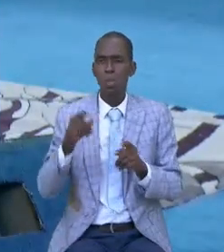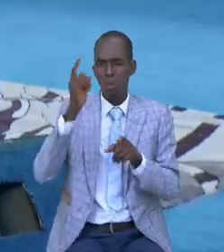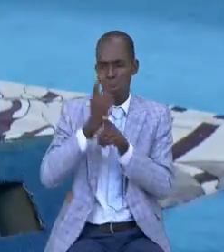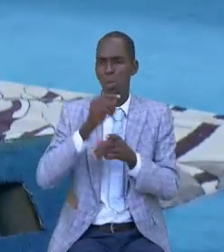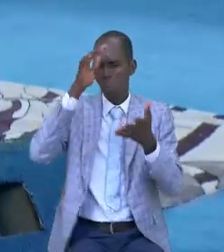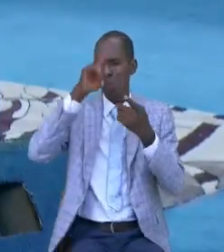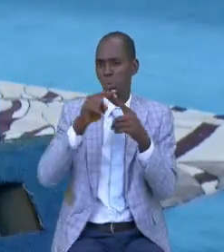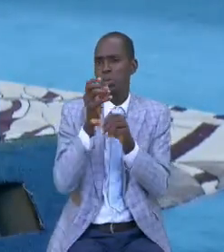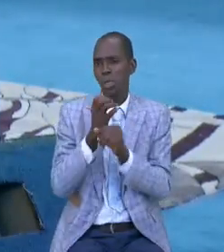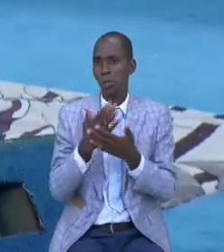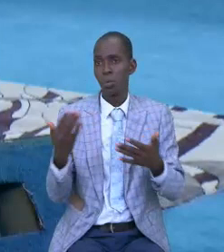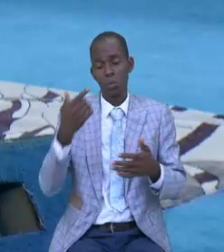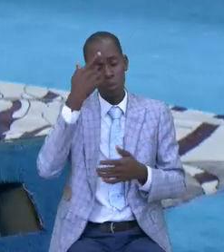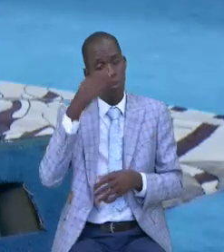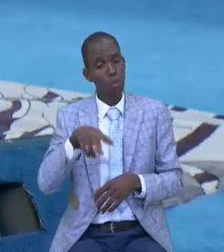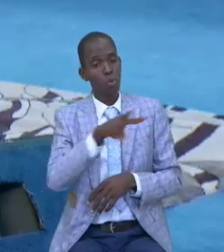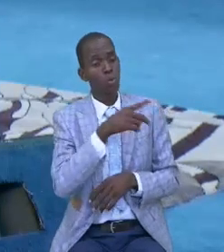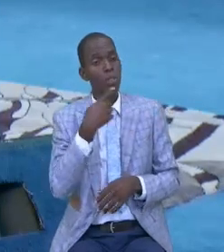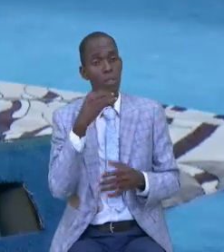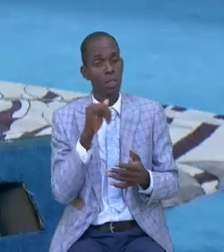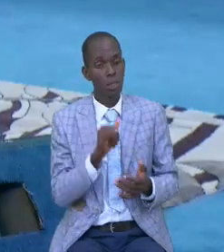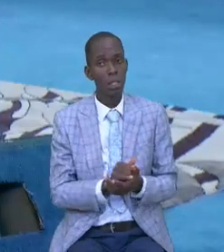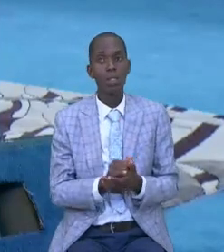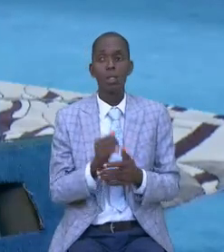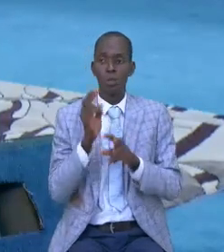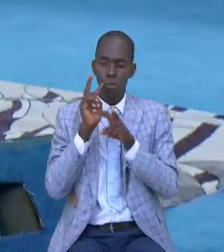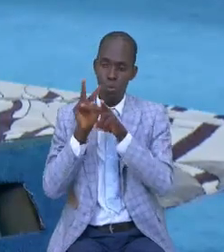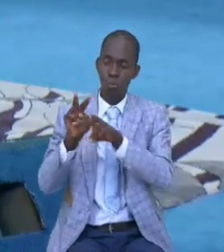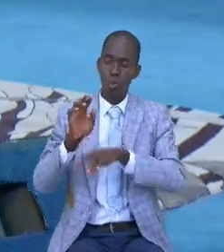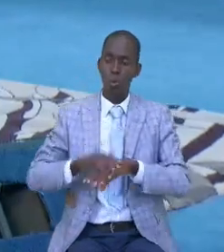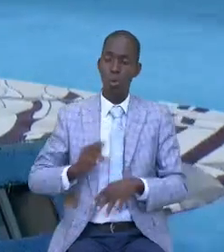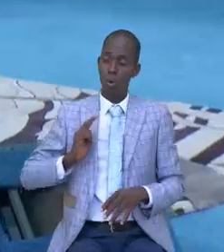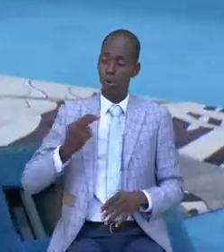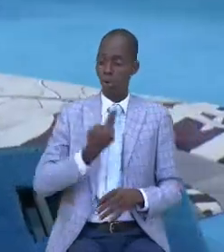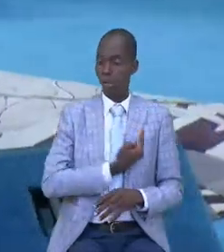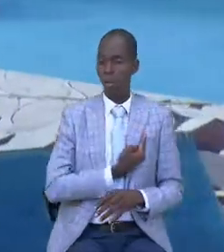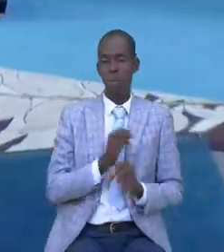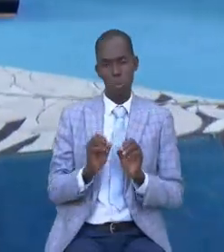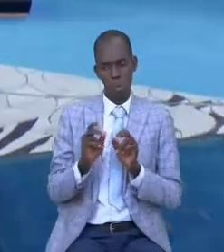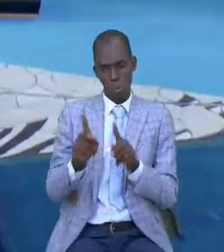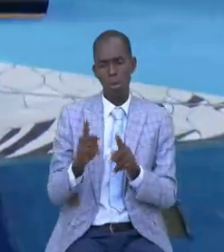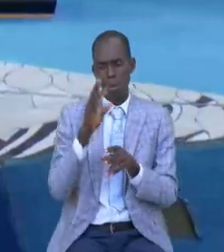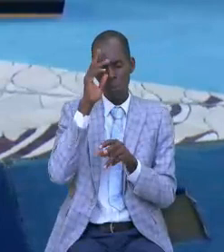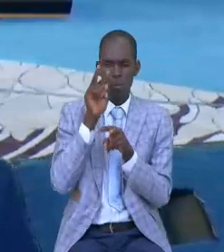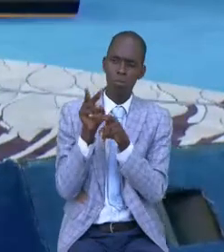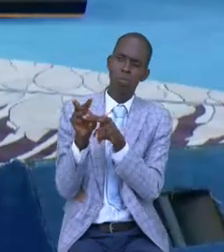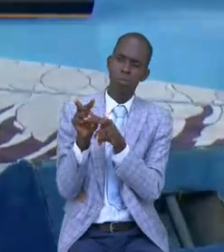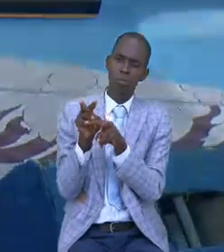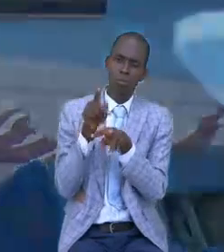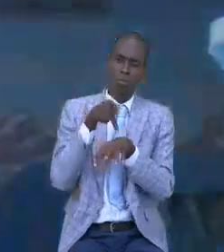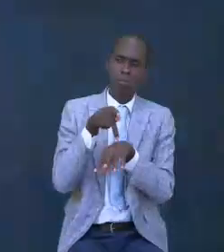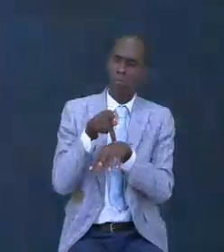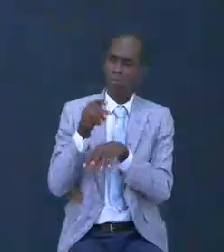said, the apostle said, the preacher said, look on us. And then he looked up. He gazed